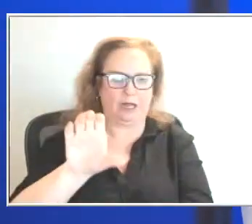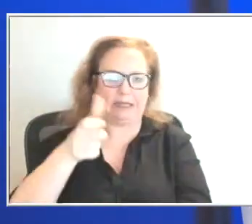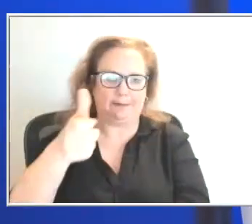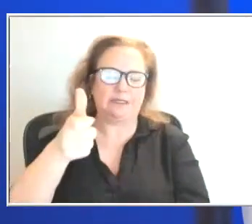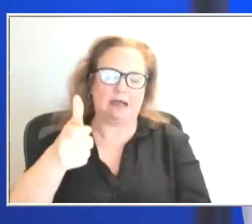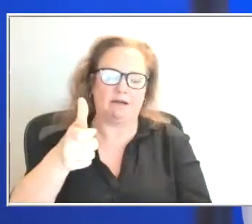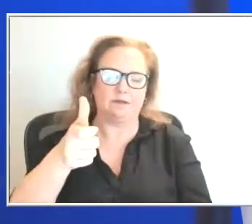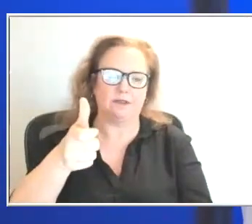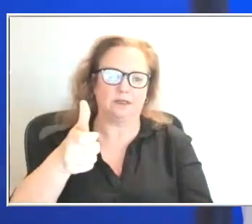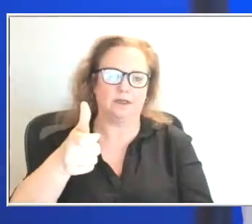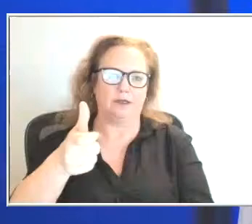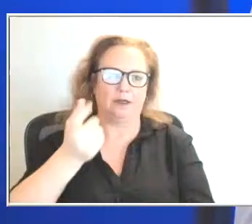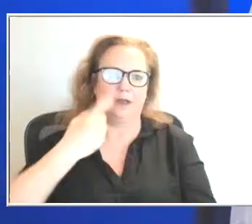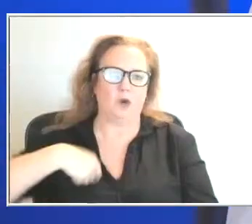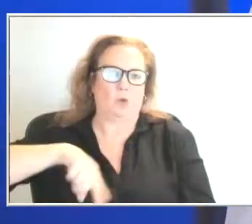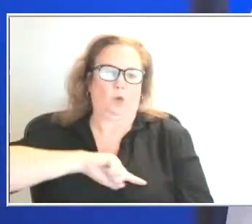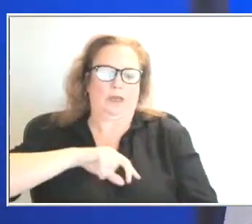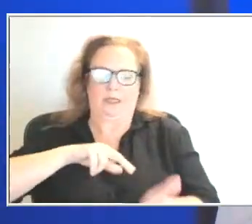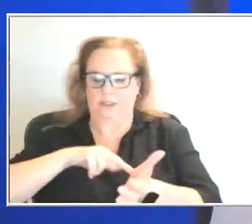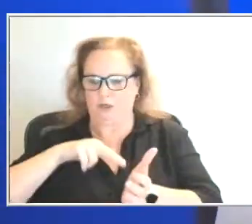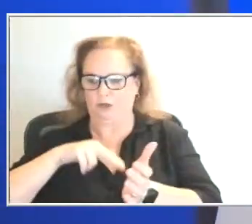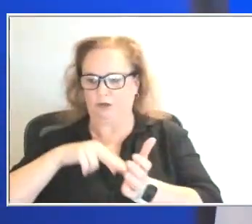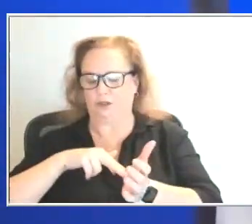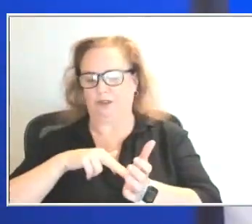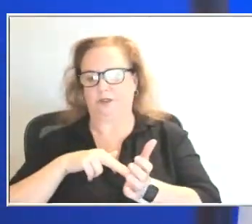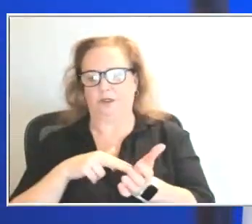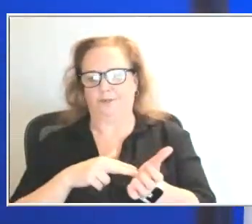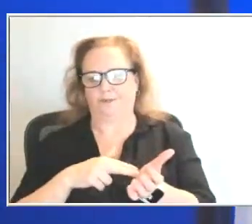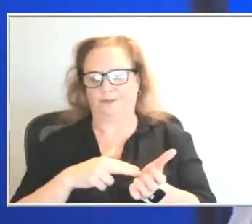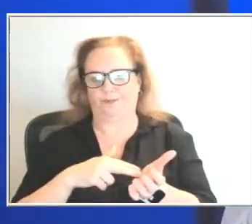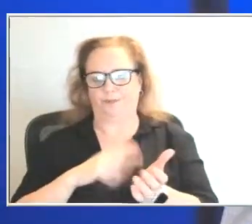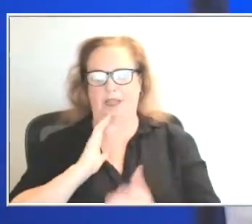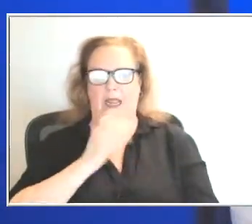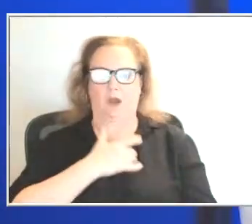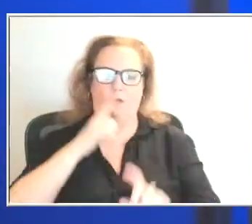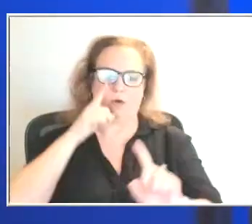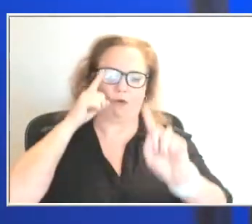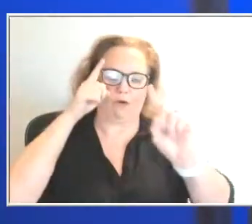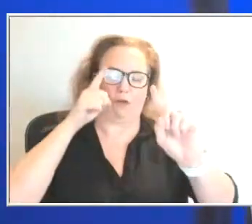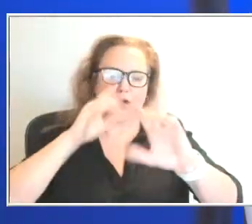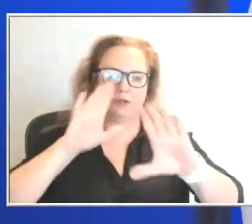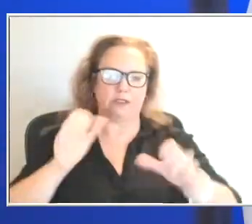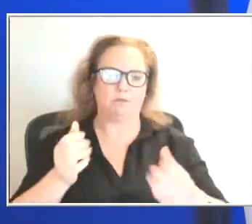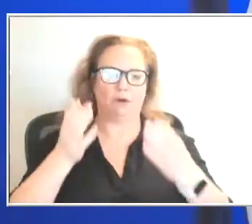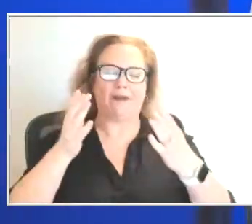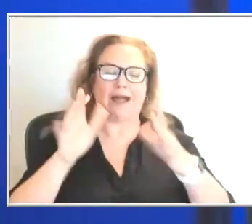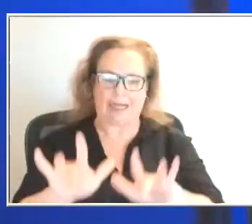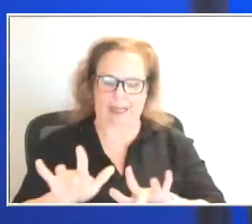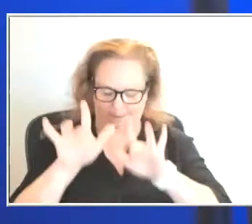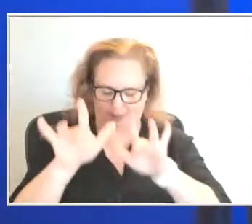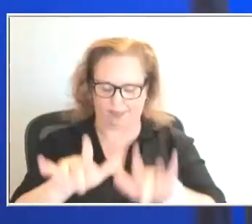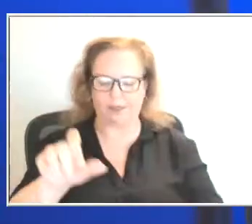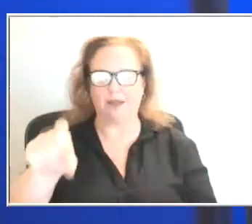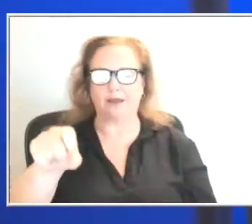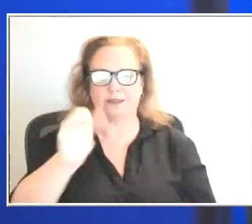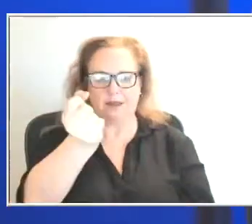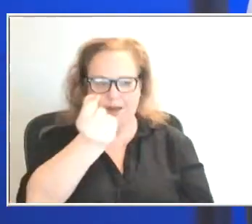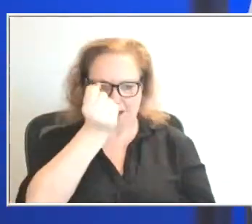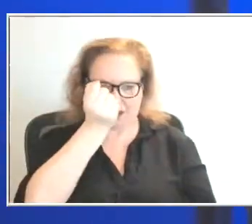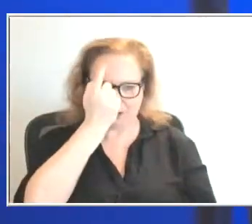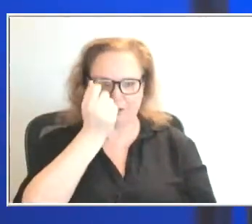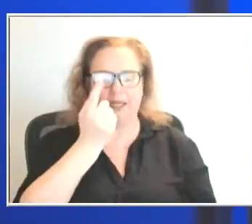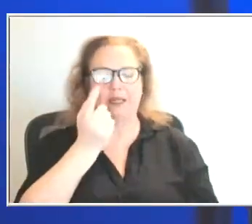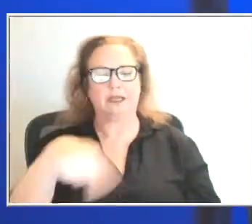so we as nurses need to, you know, I think our goal here is to provide empathy and understand that